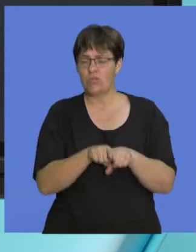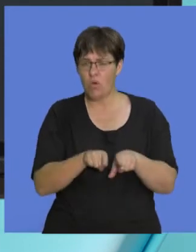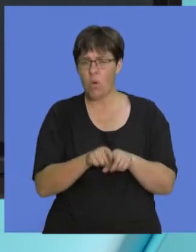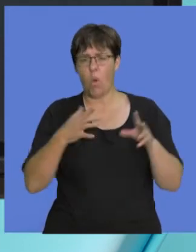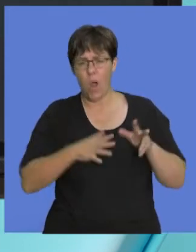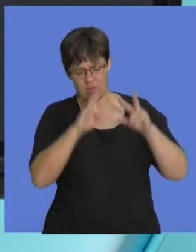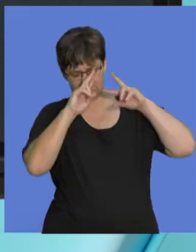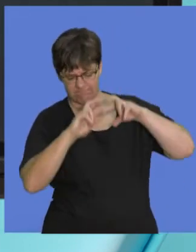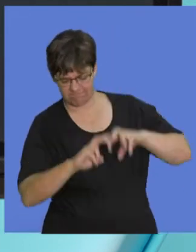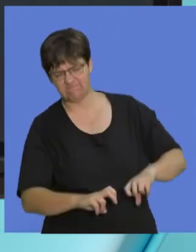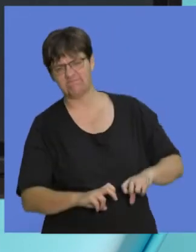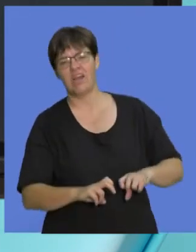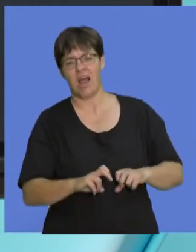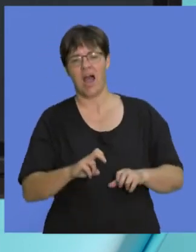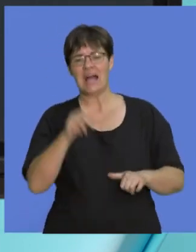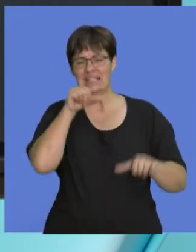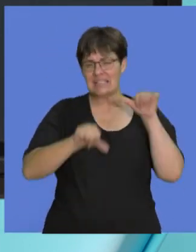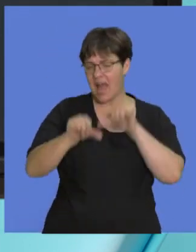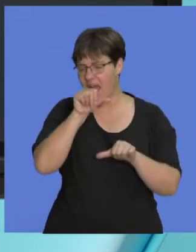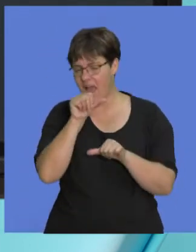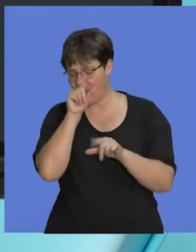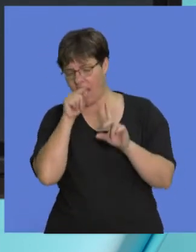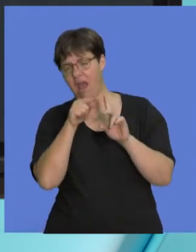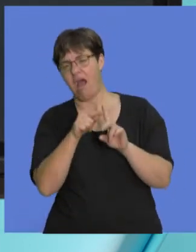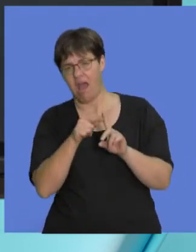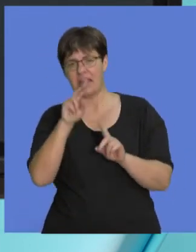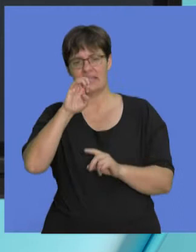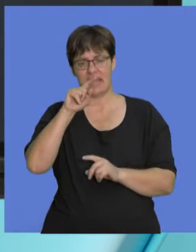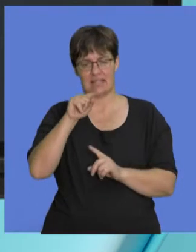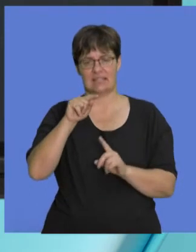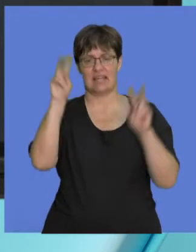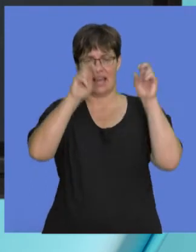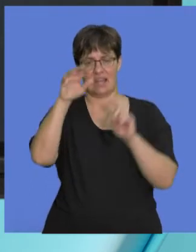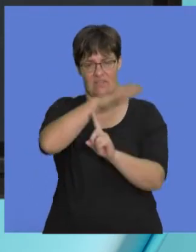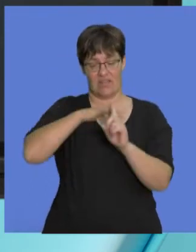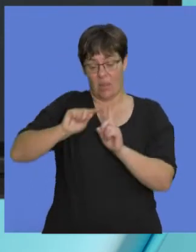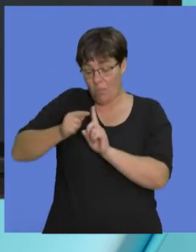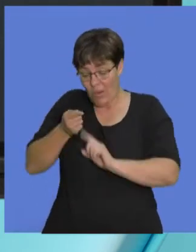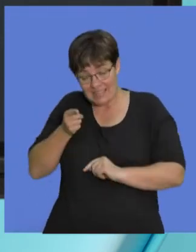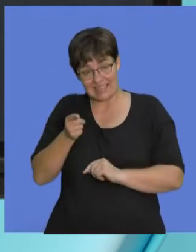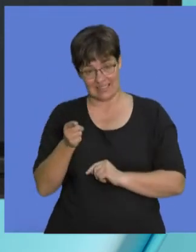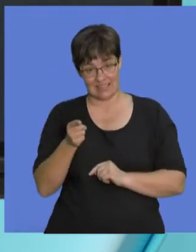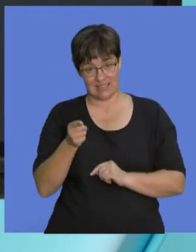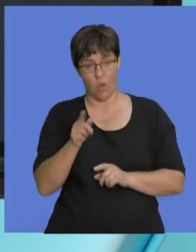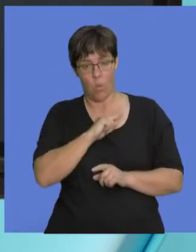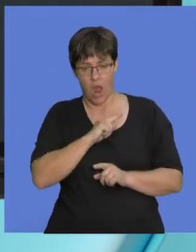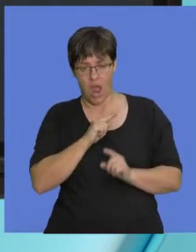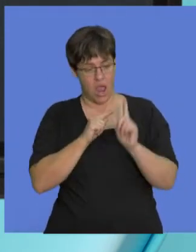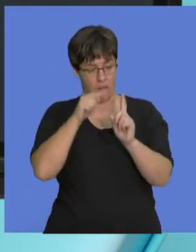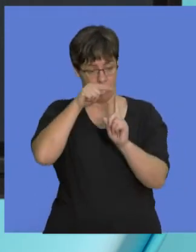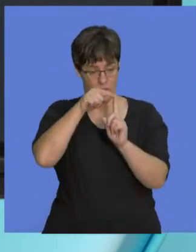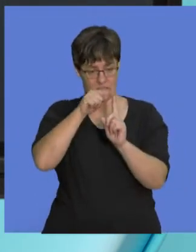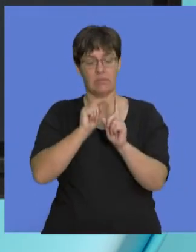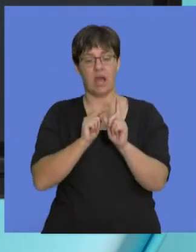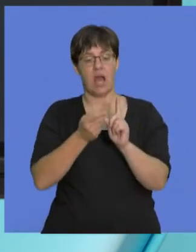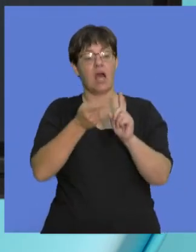the exciting scientific facts around net electric field at a point due to more than one charge, which